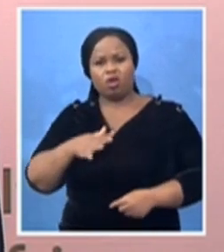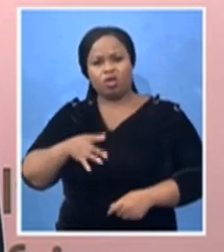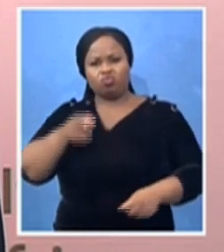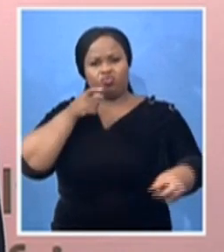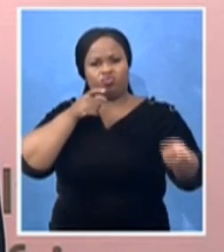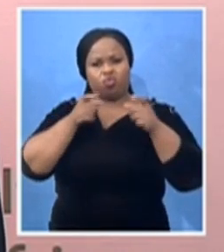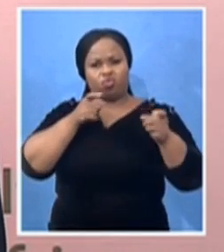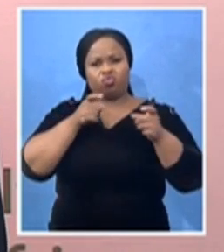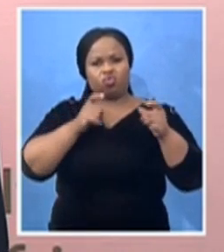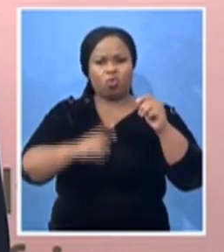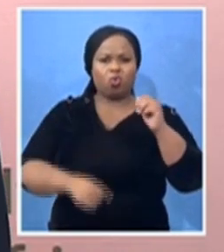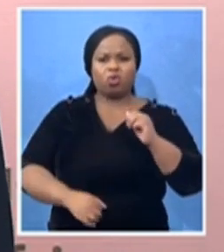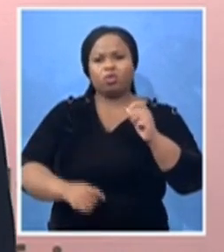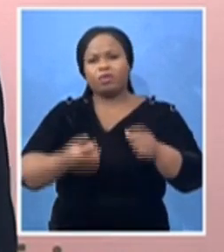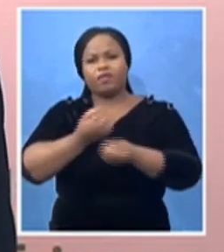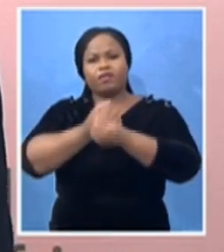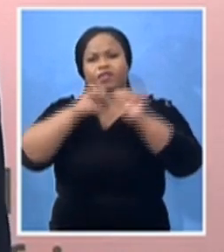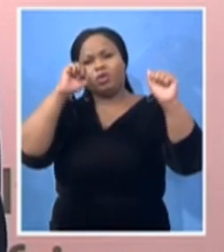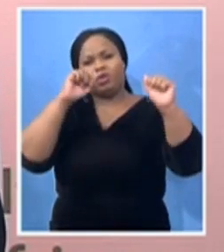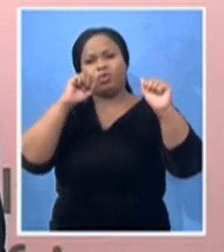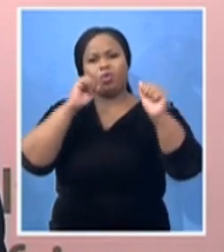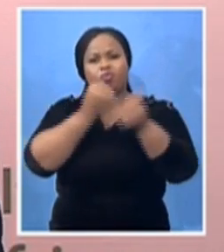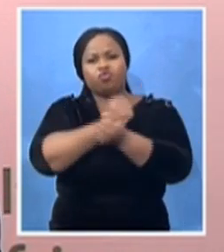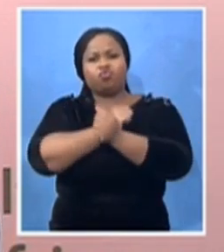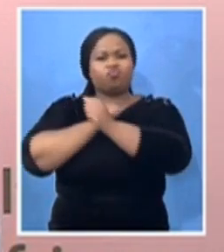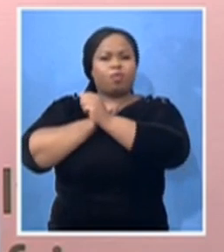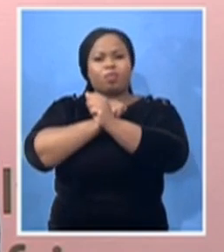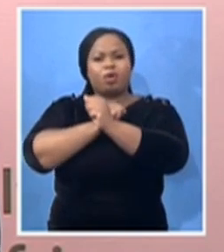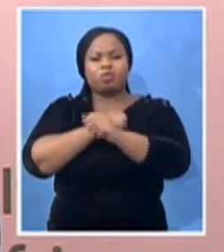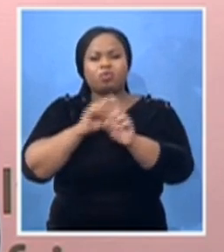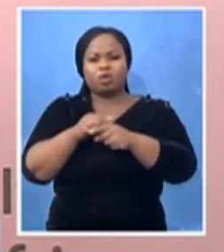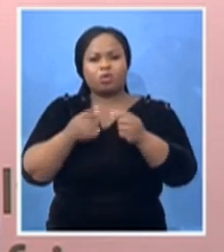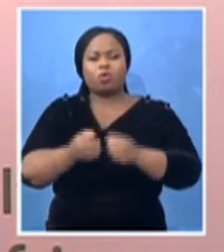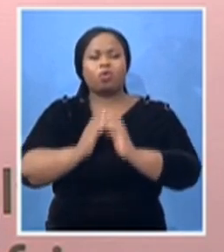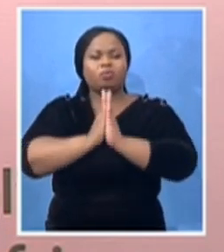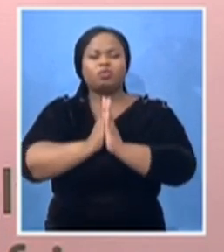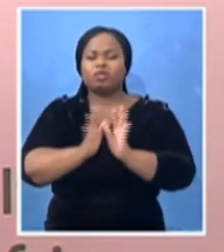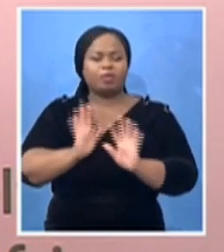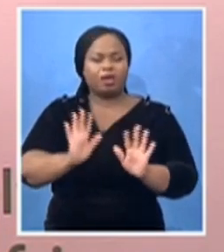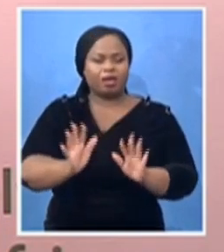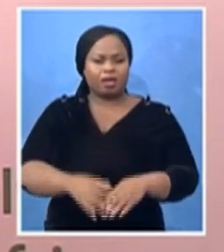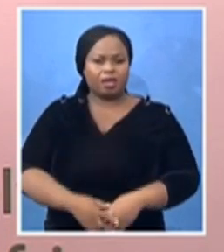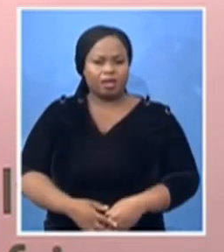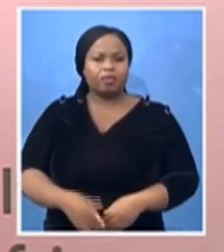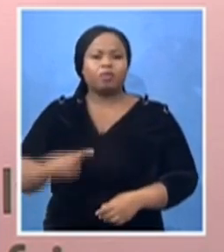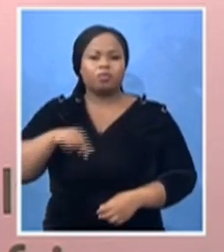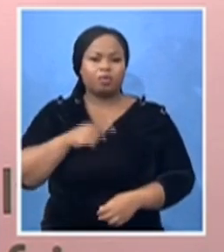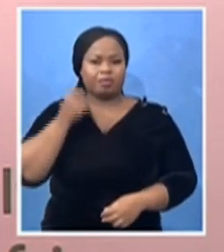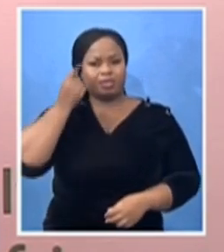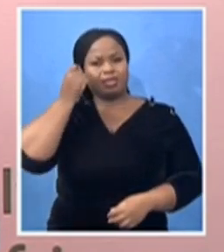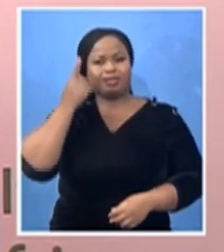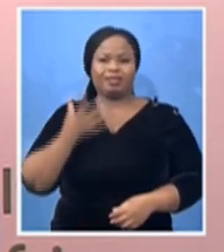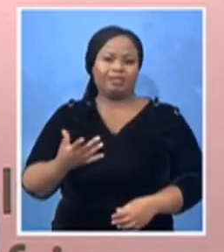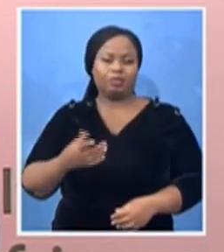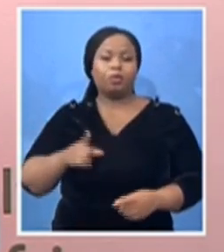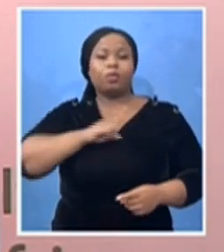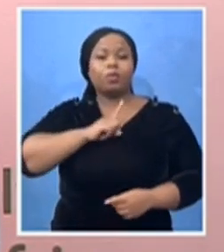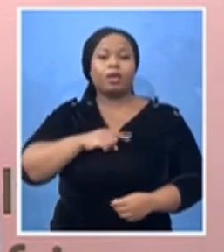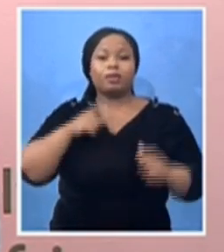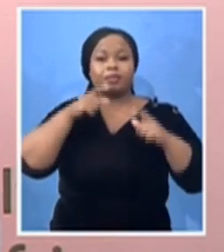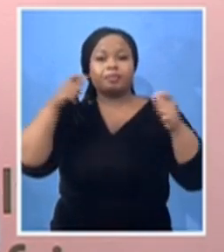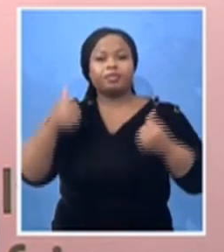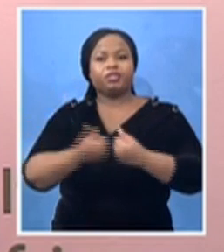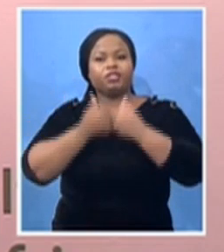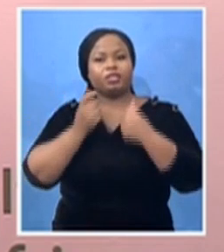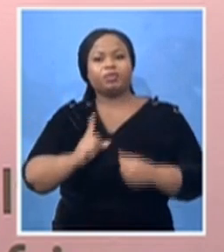of worship. So I think we need to always understand this, because our biggest challenge is going to be how do we get our people